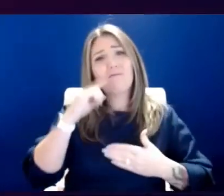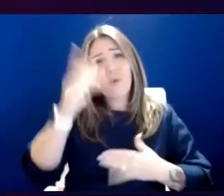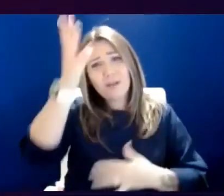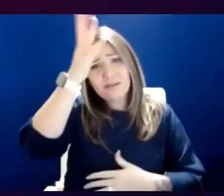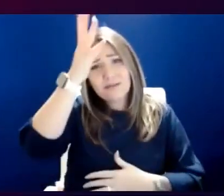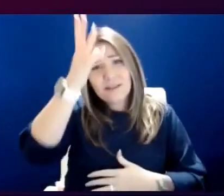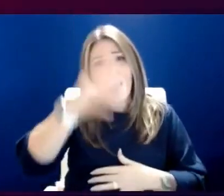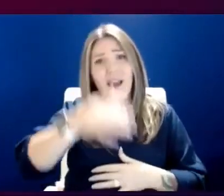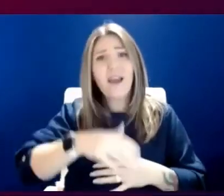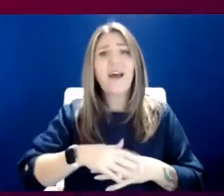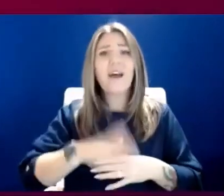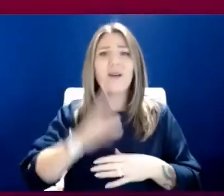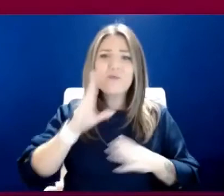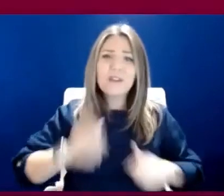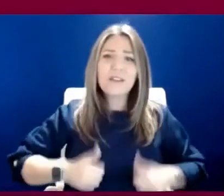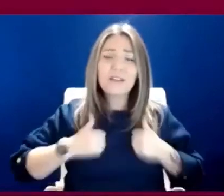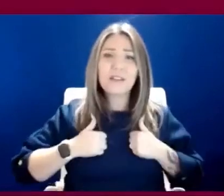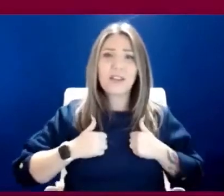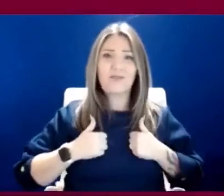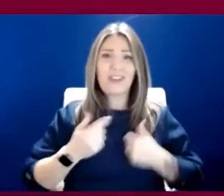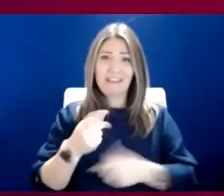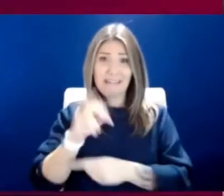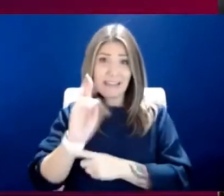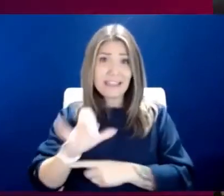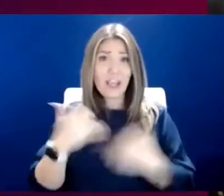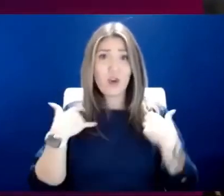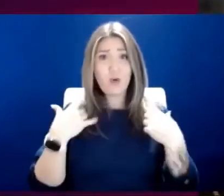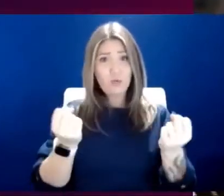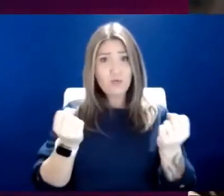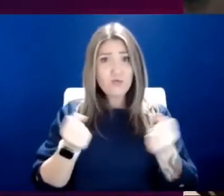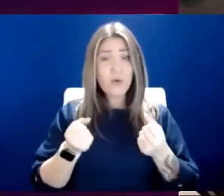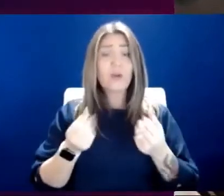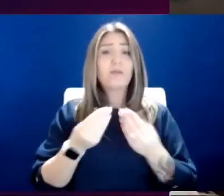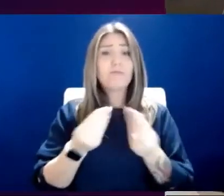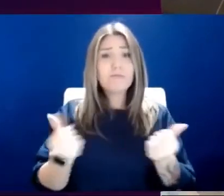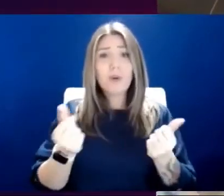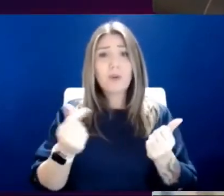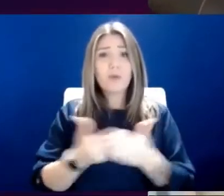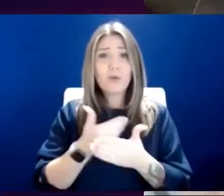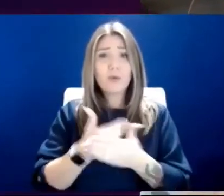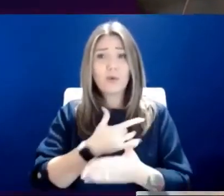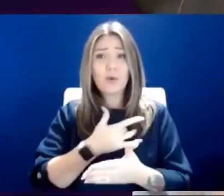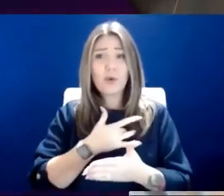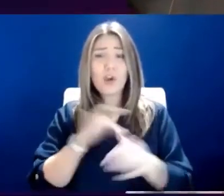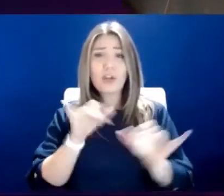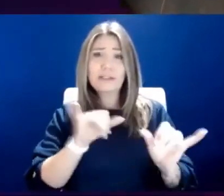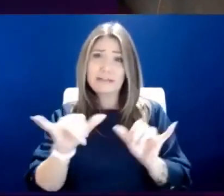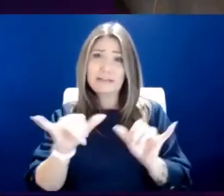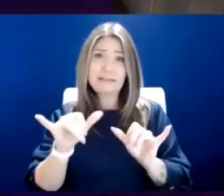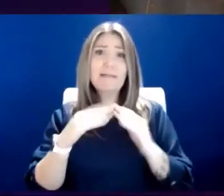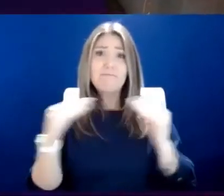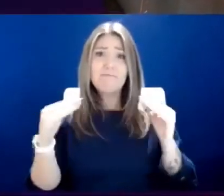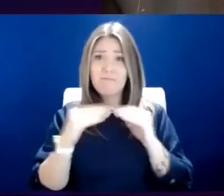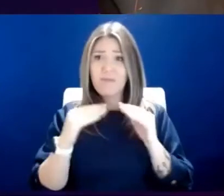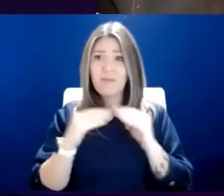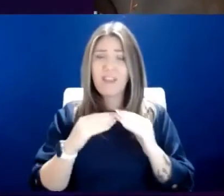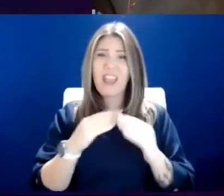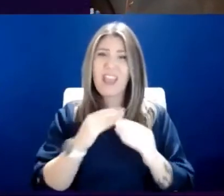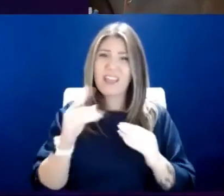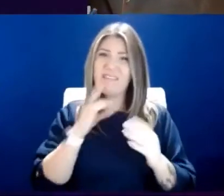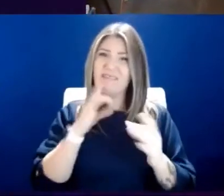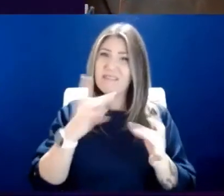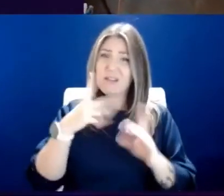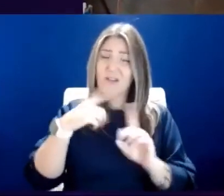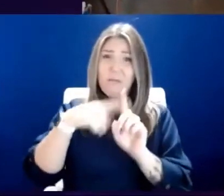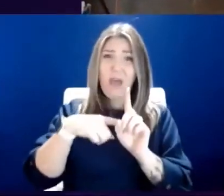to live. As Gary recovered with his new heart on the same floor as his son, what followed was a surreal month. Time felt like it stood